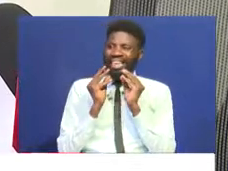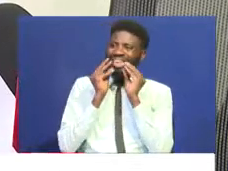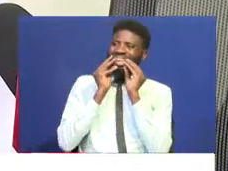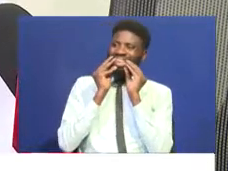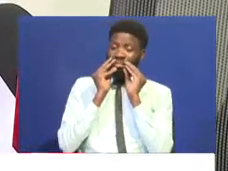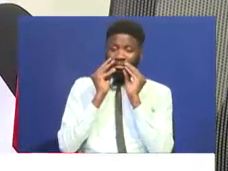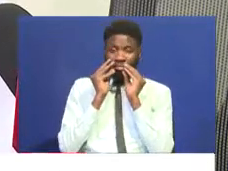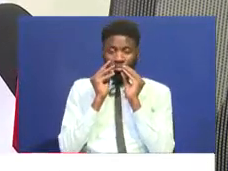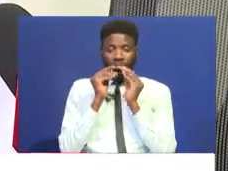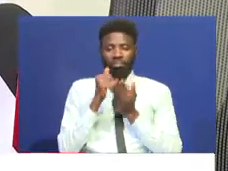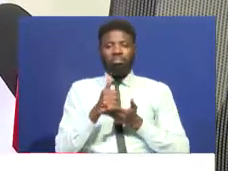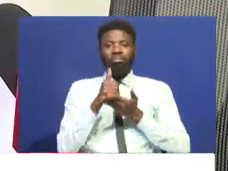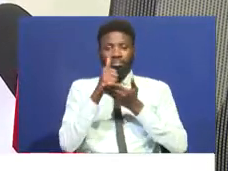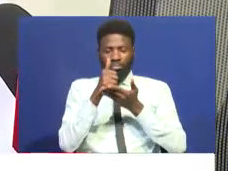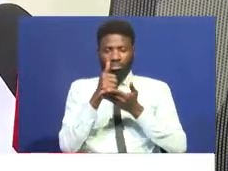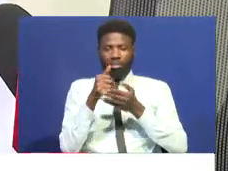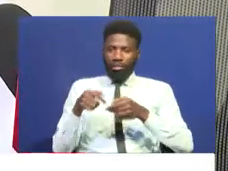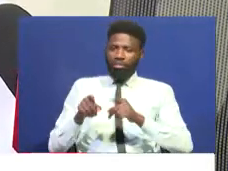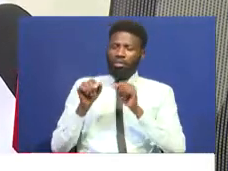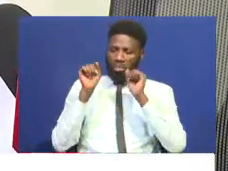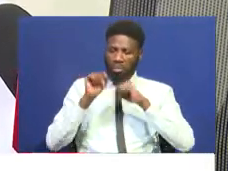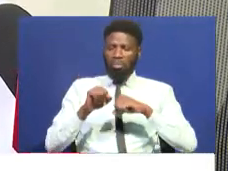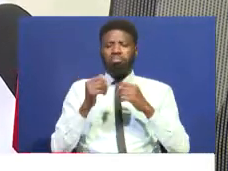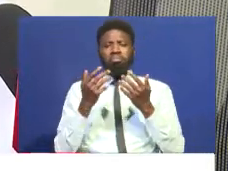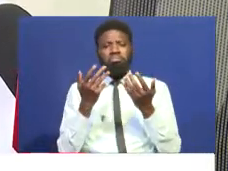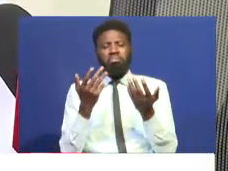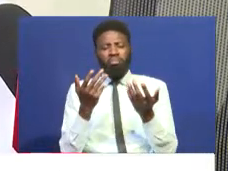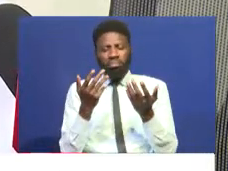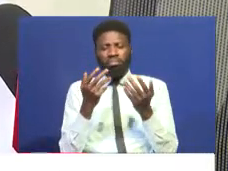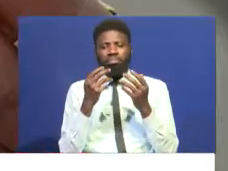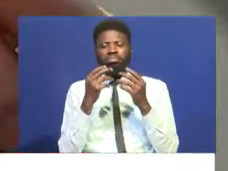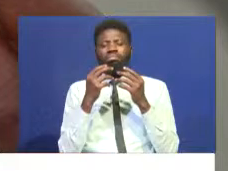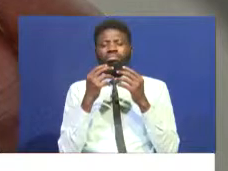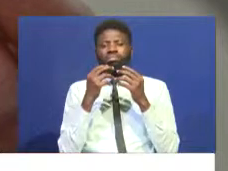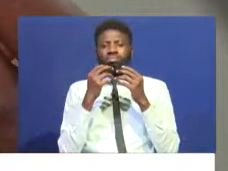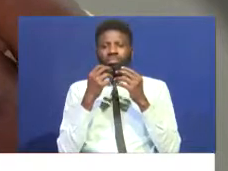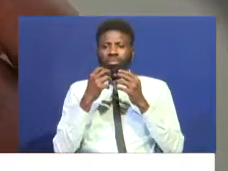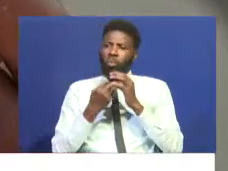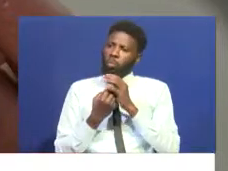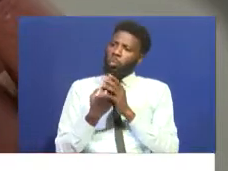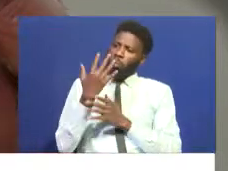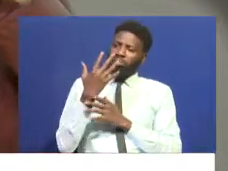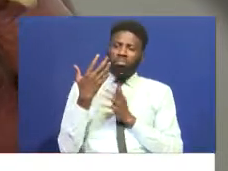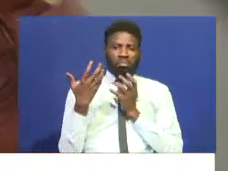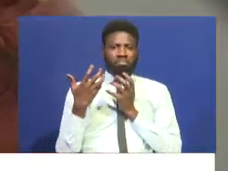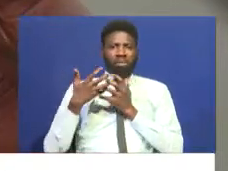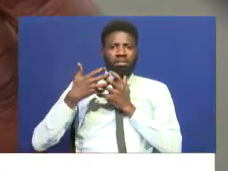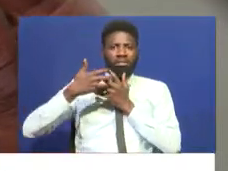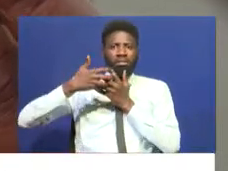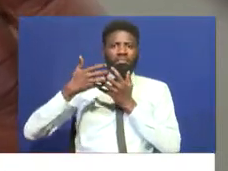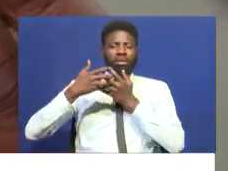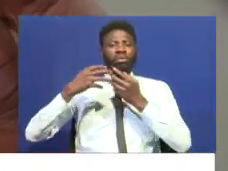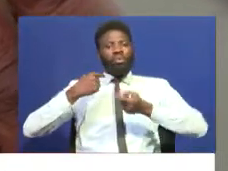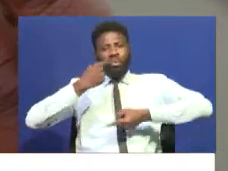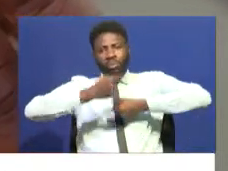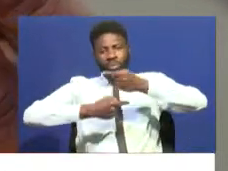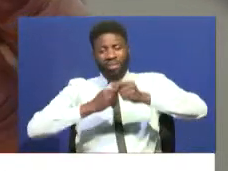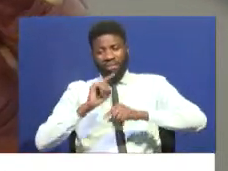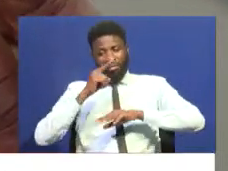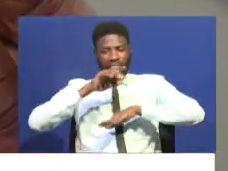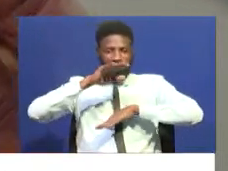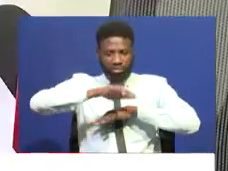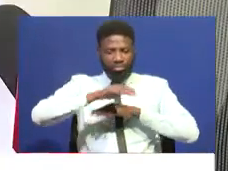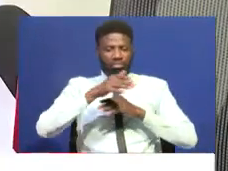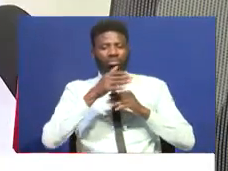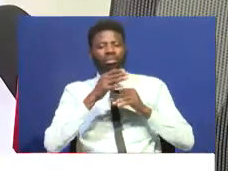for his face to expand. Basically, the implants will open up as the boy grows. So the first stage of surgery is to have the implants and at